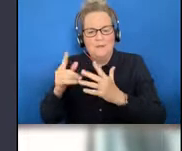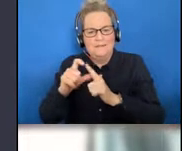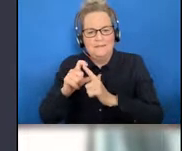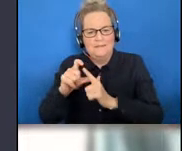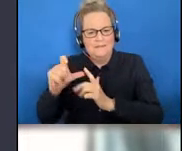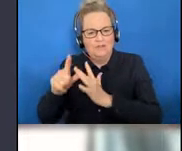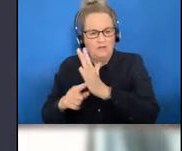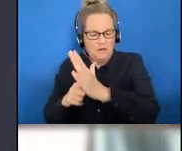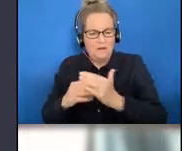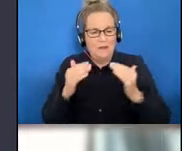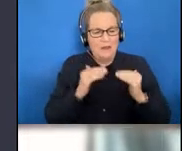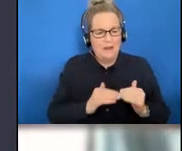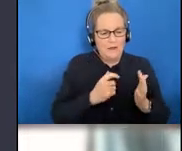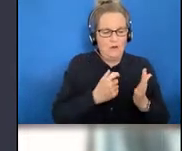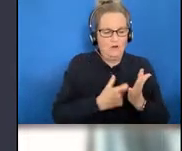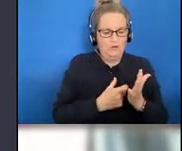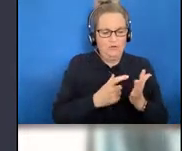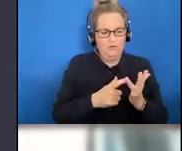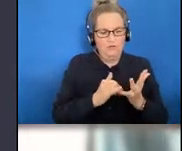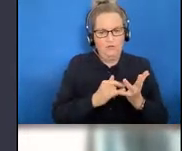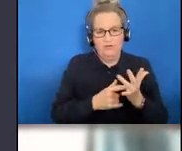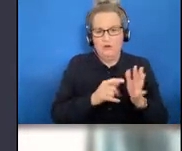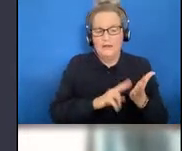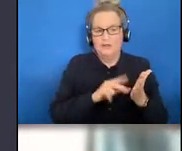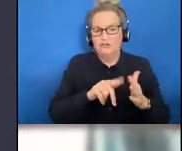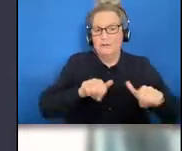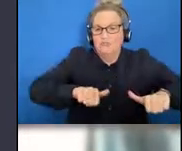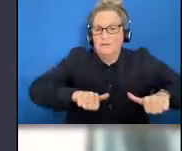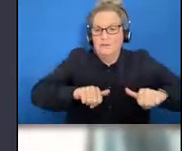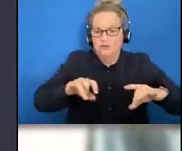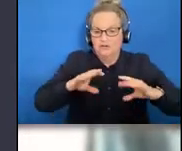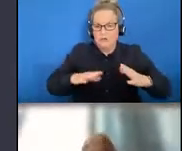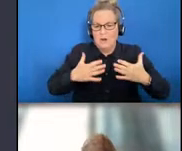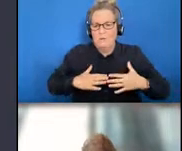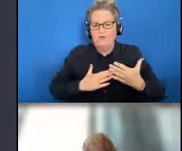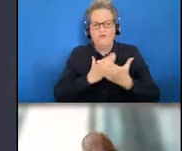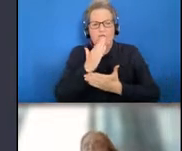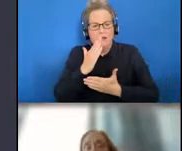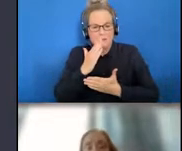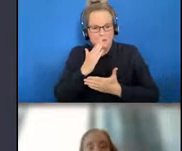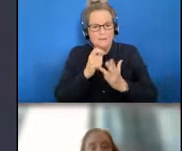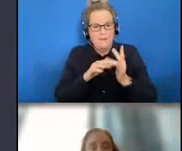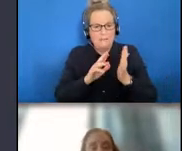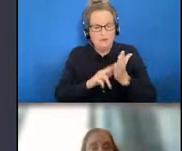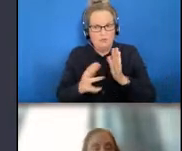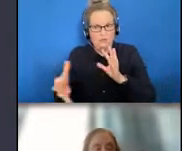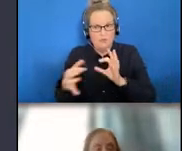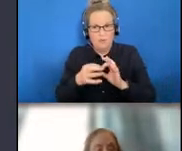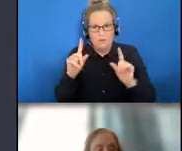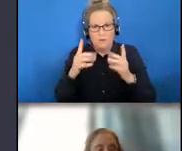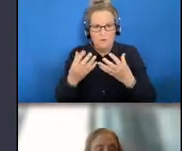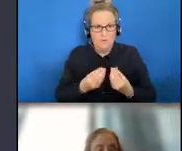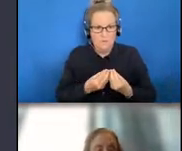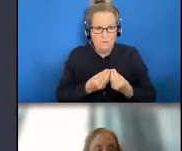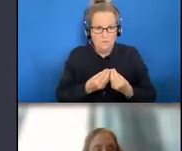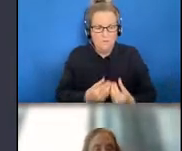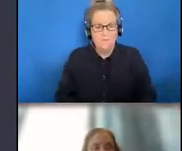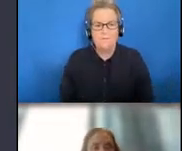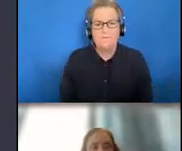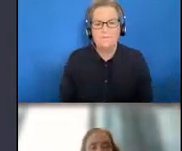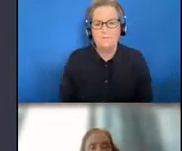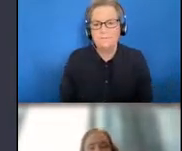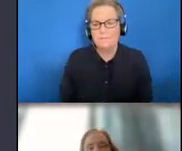Justice. And Rosalind Croucher, the President of the Australian Human Rights Commission, who joins us online today. I